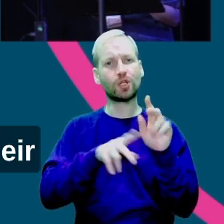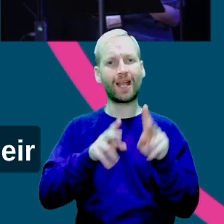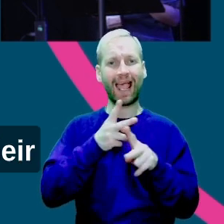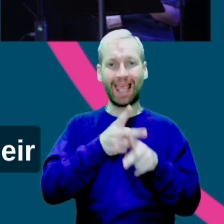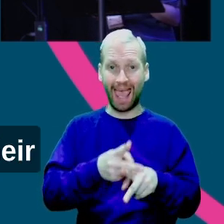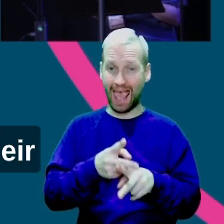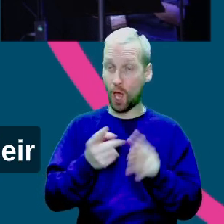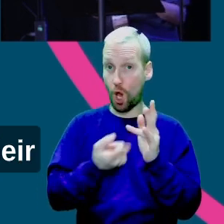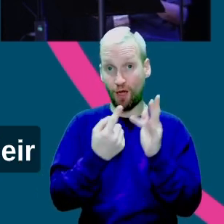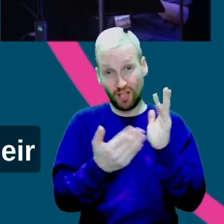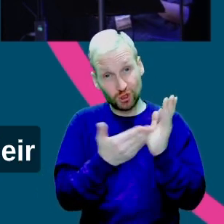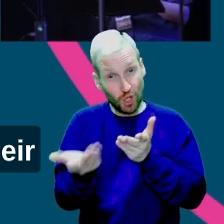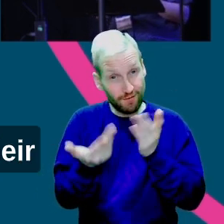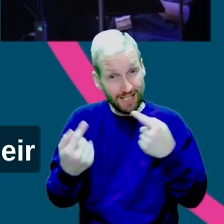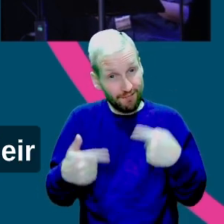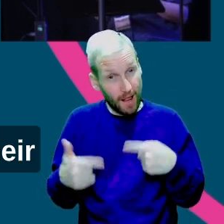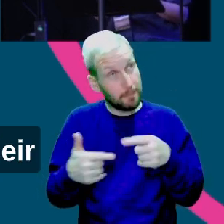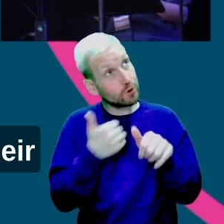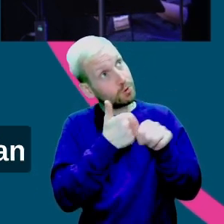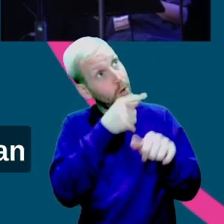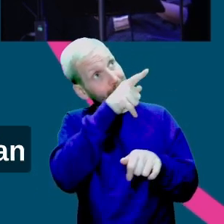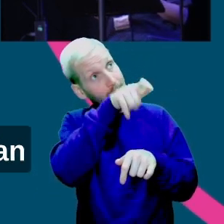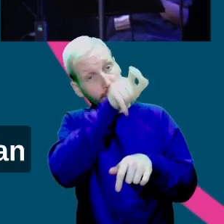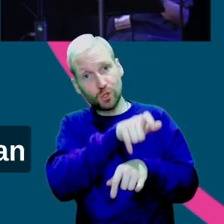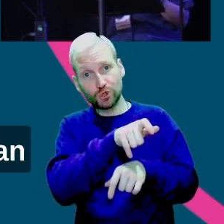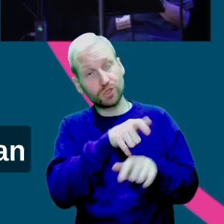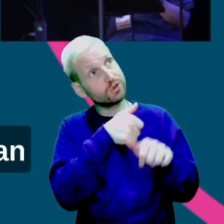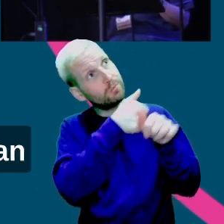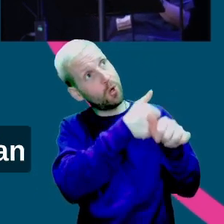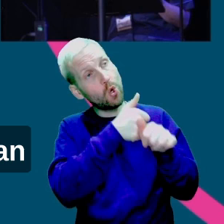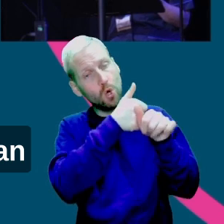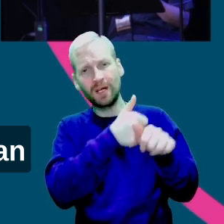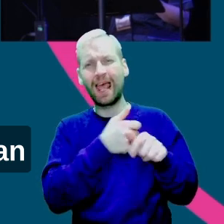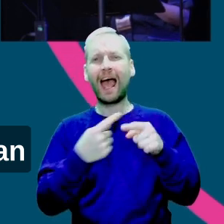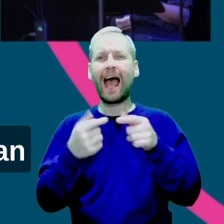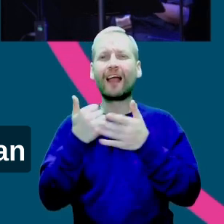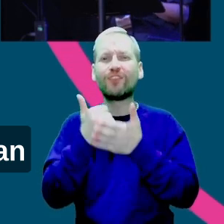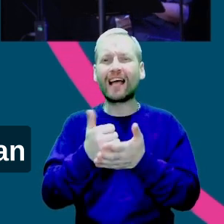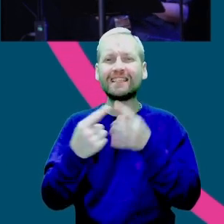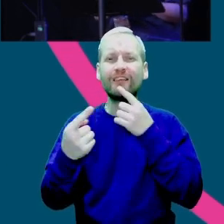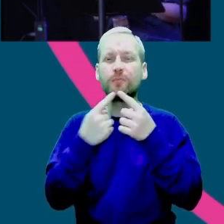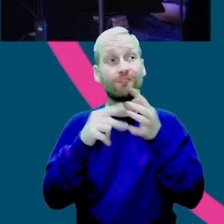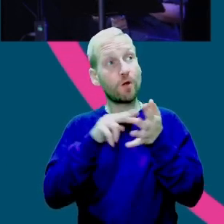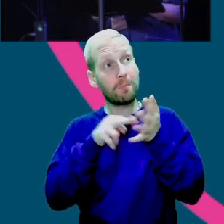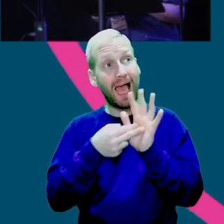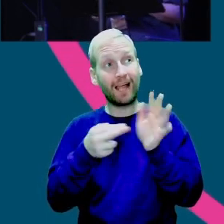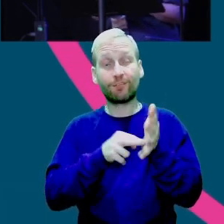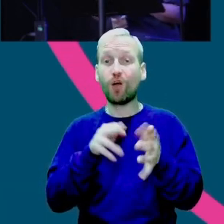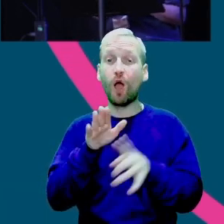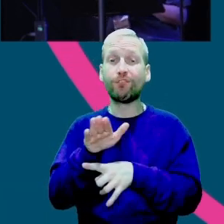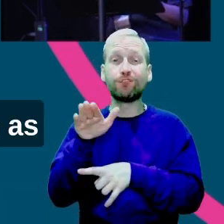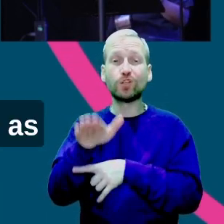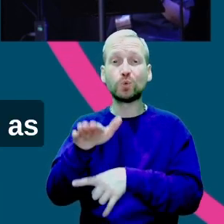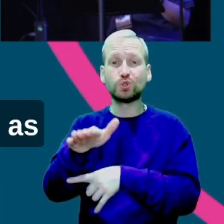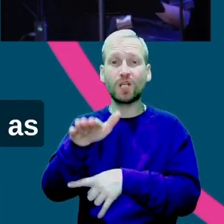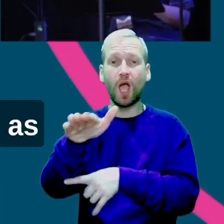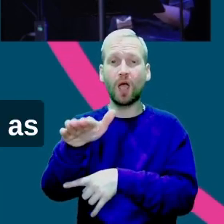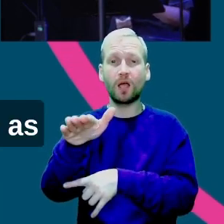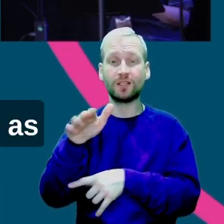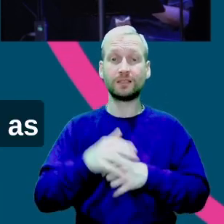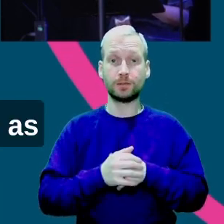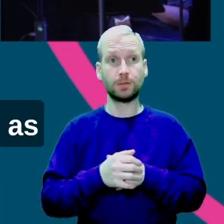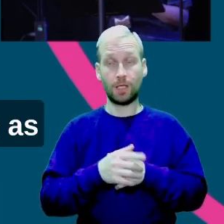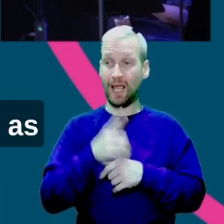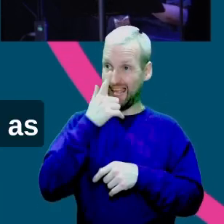on other services available to support the carer in their role and advice and information to help them plan for the future. We can